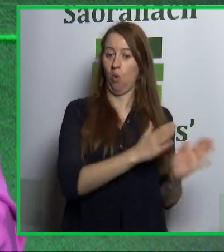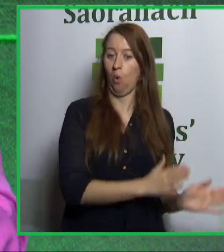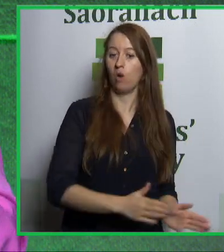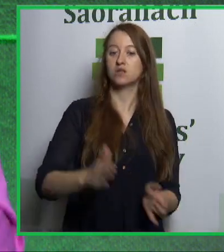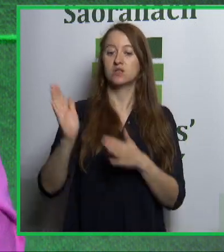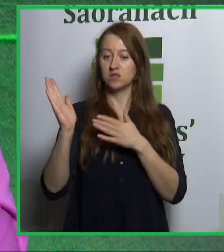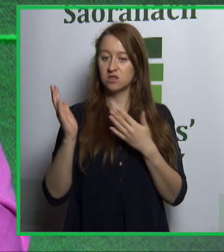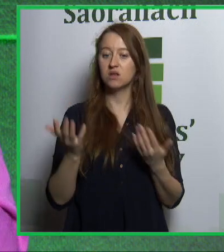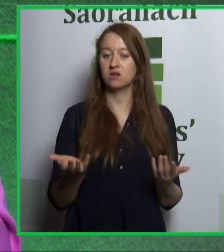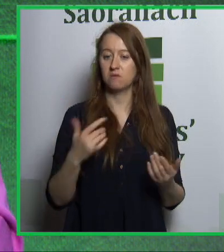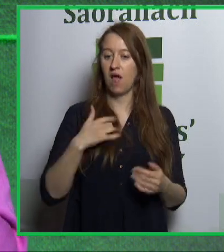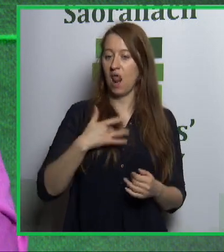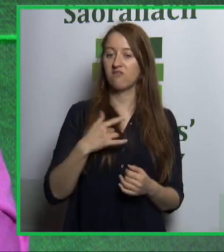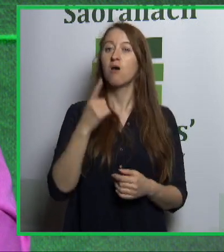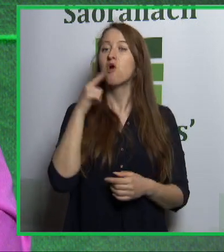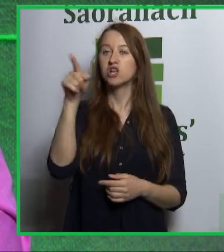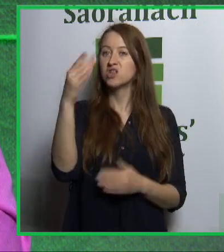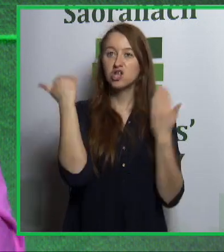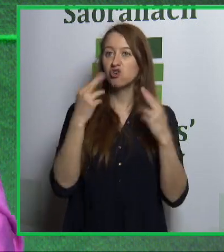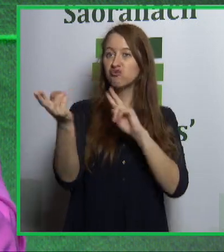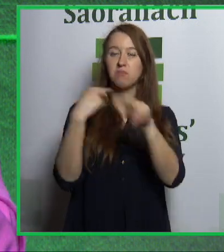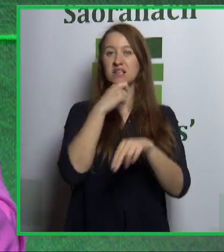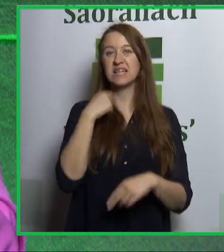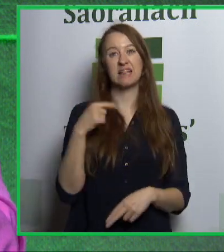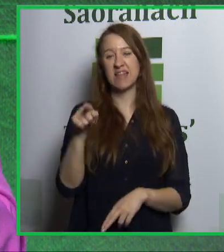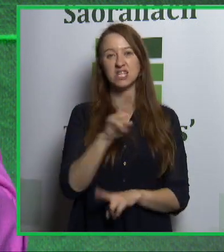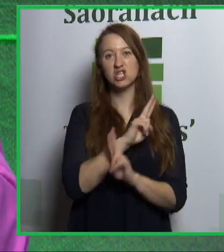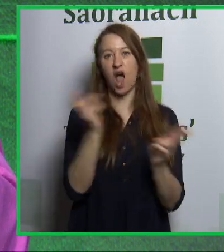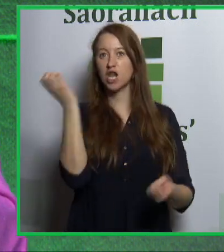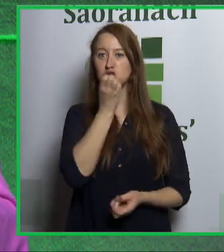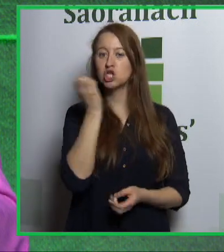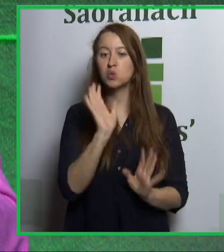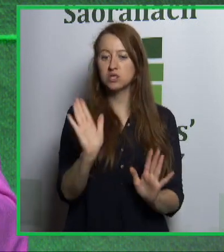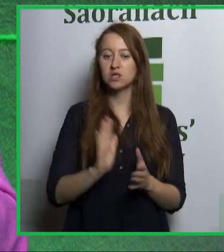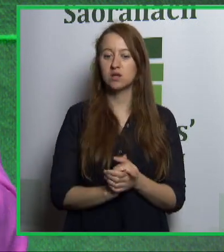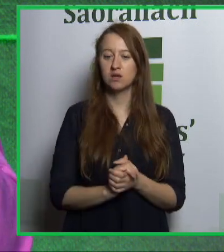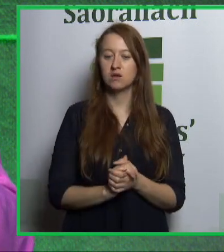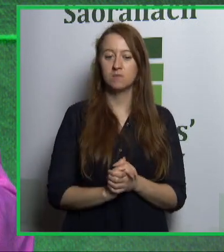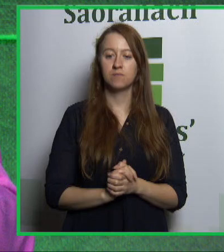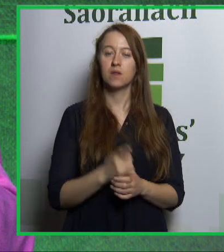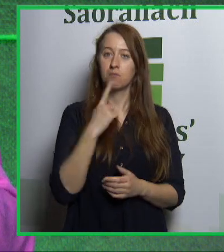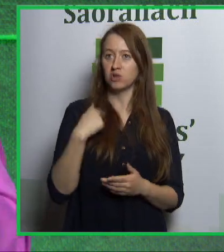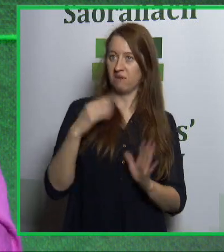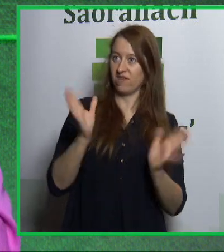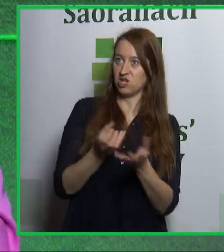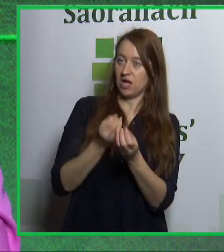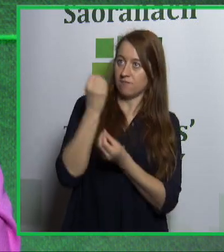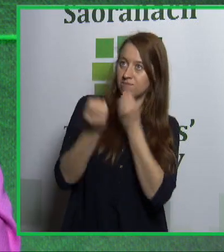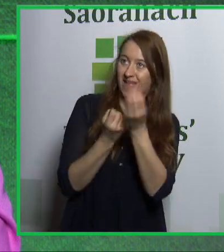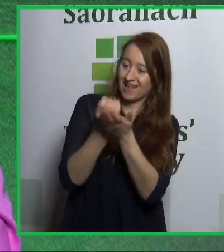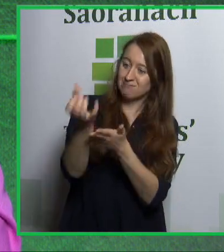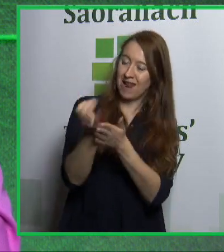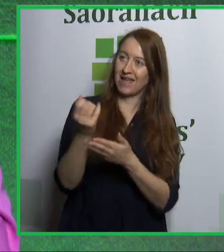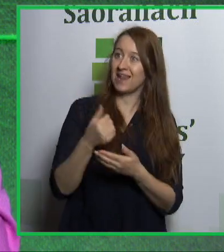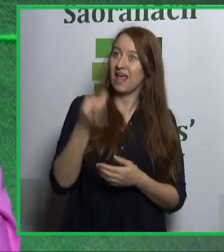that it was like, that's not a get out of jail free card. I explained that, you know, when I do come out of prison, my home is gone. So fast